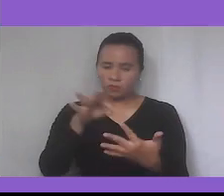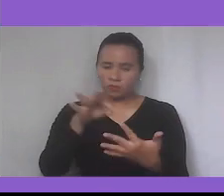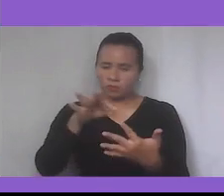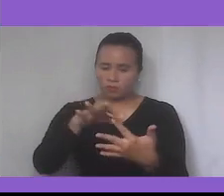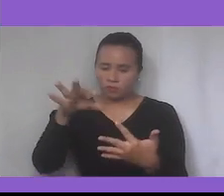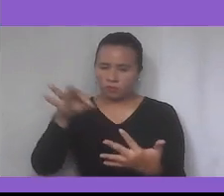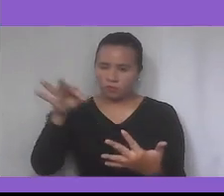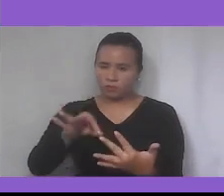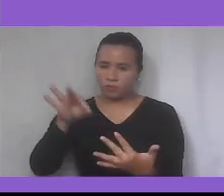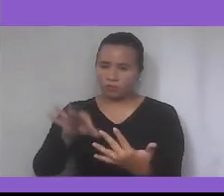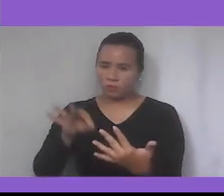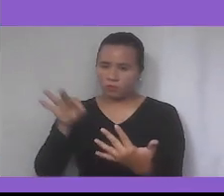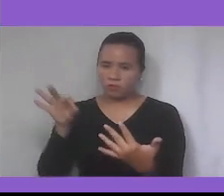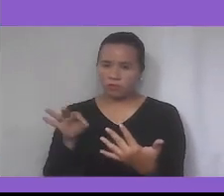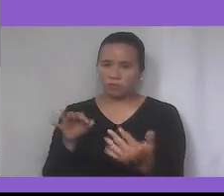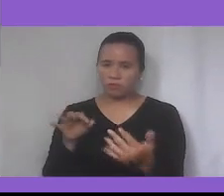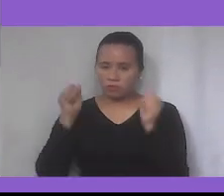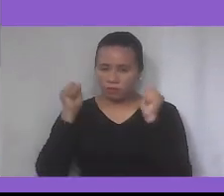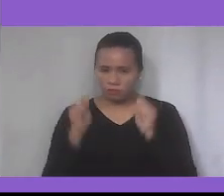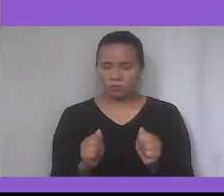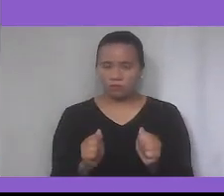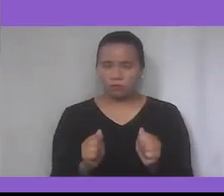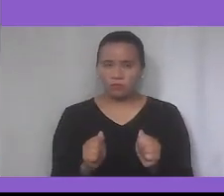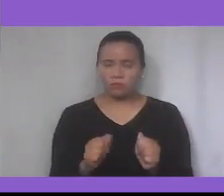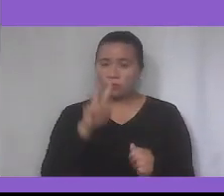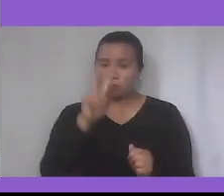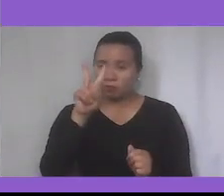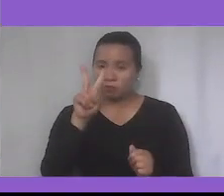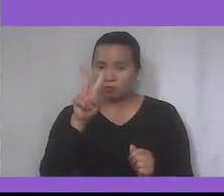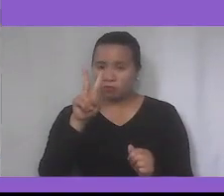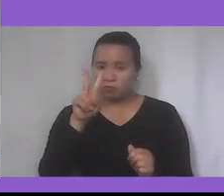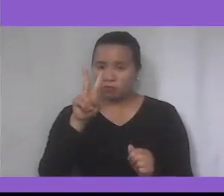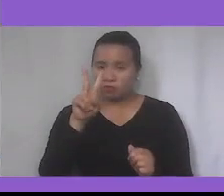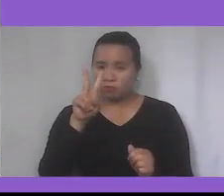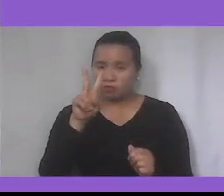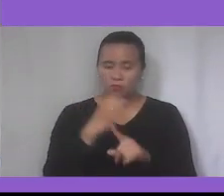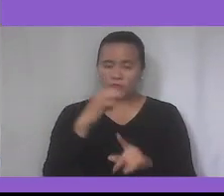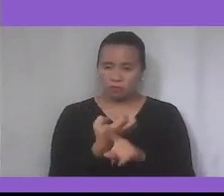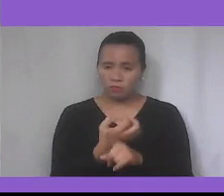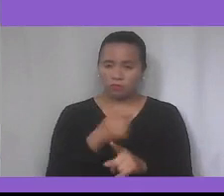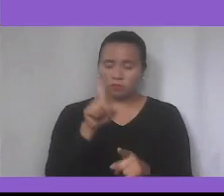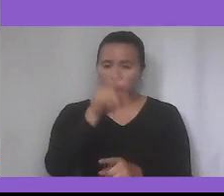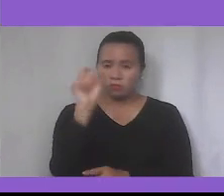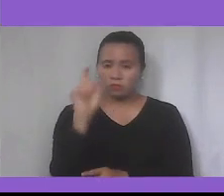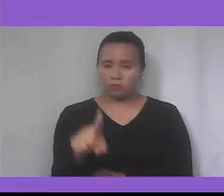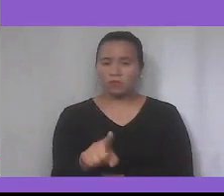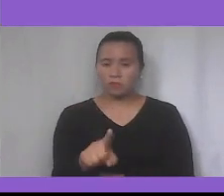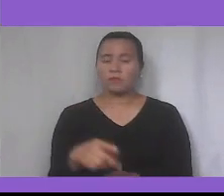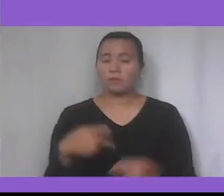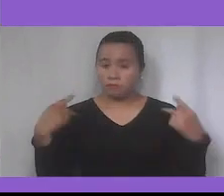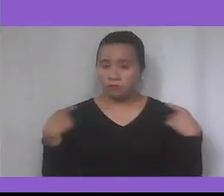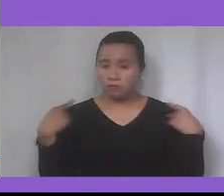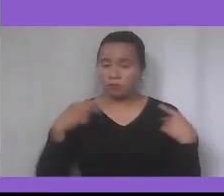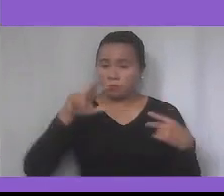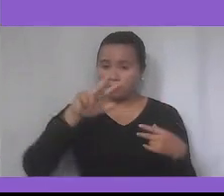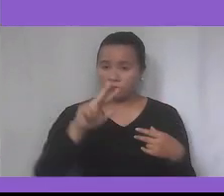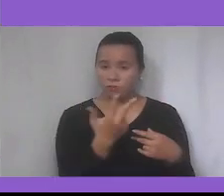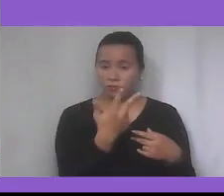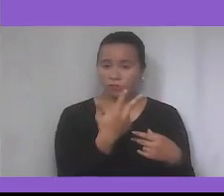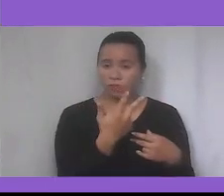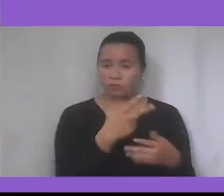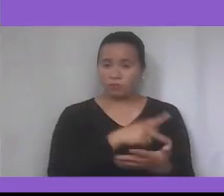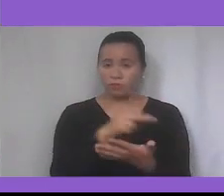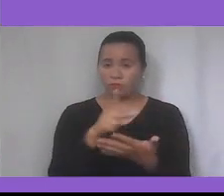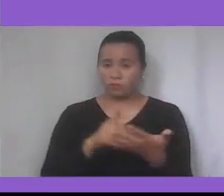options, text, and reading preferences. So they can do that too in every questions and